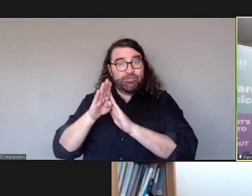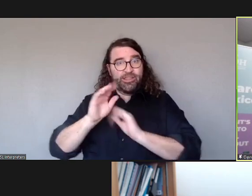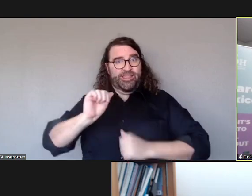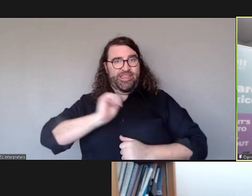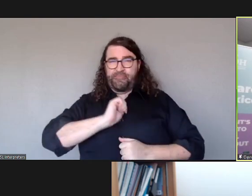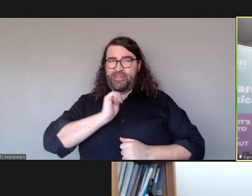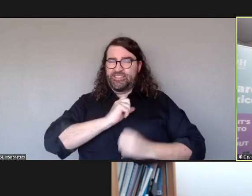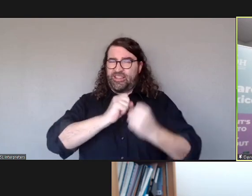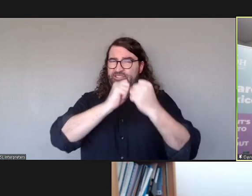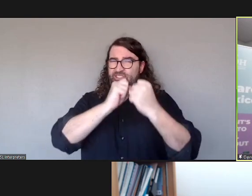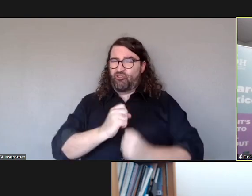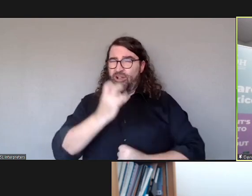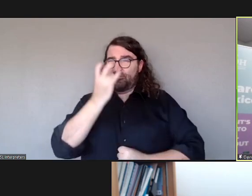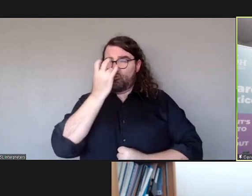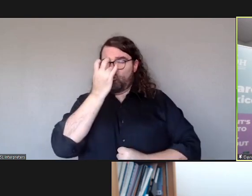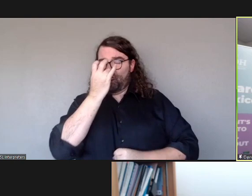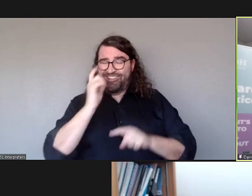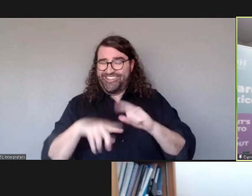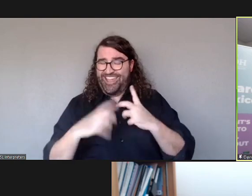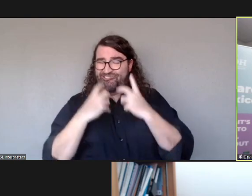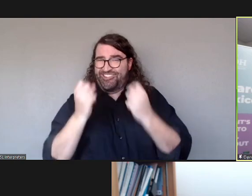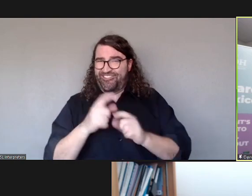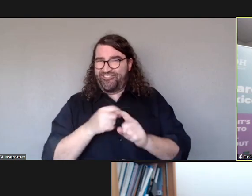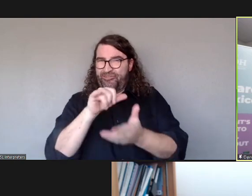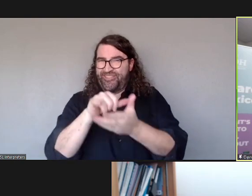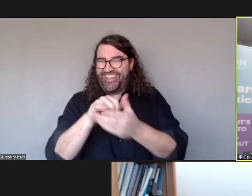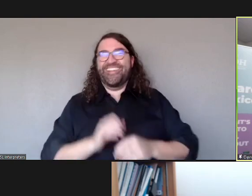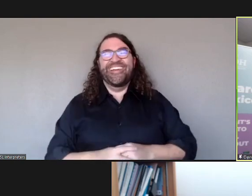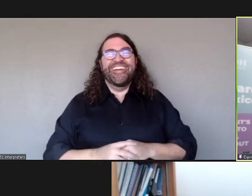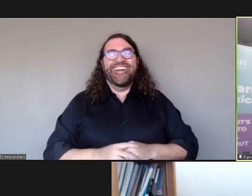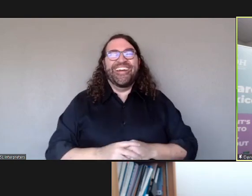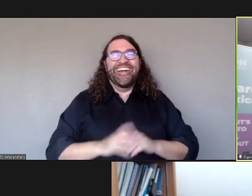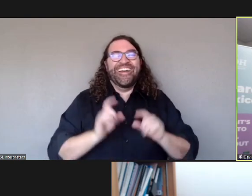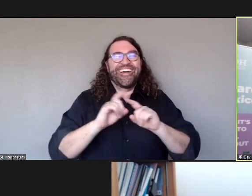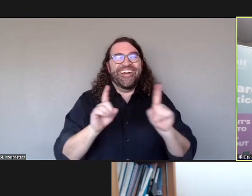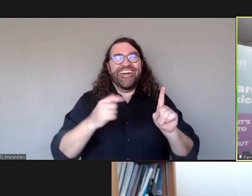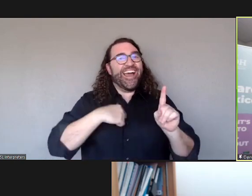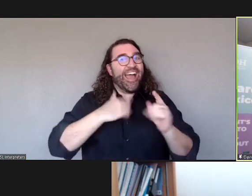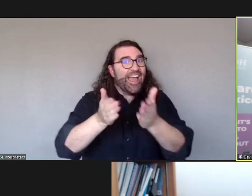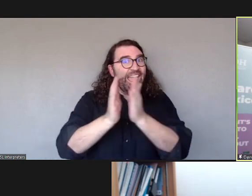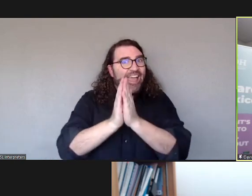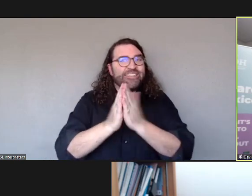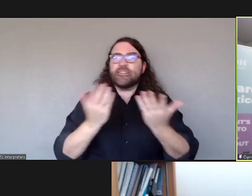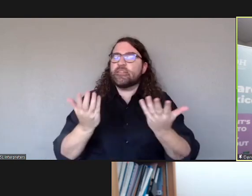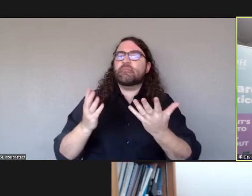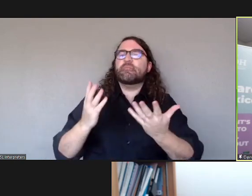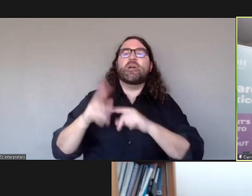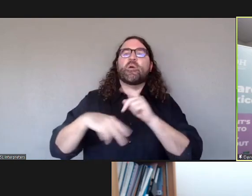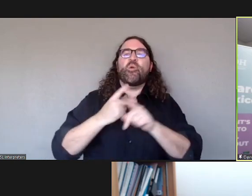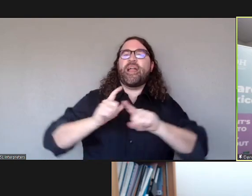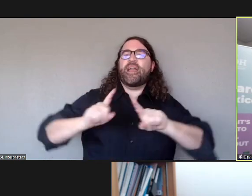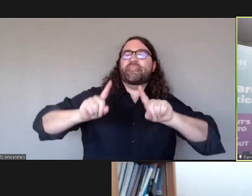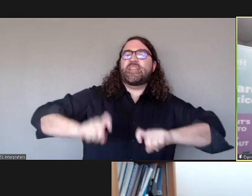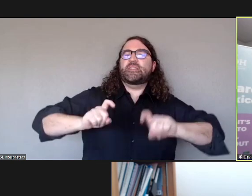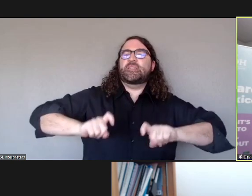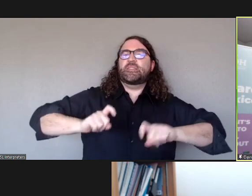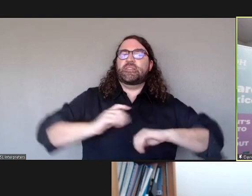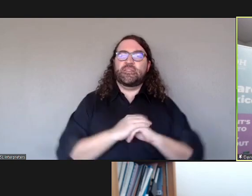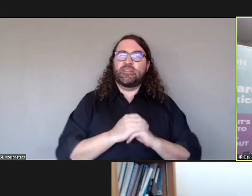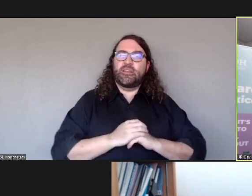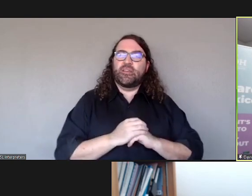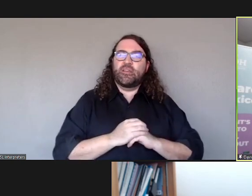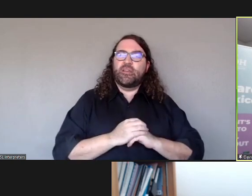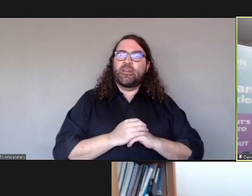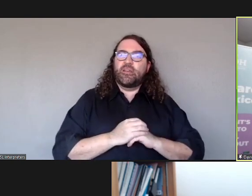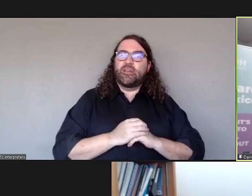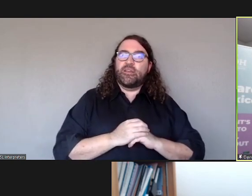there's no recovery program for nerds, is I ask them, what kind of test did you get? And so in